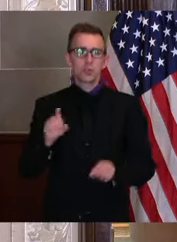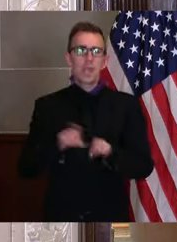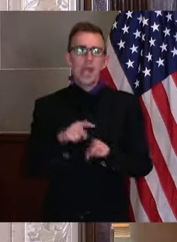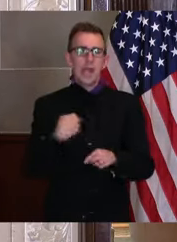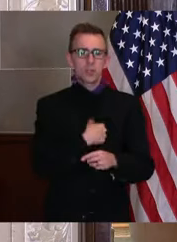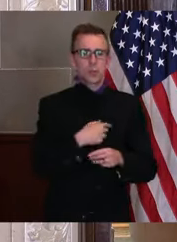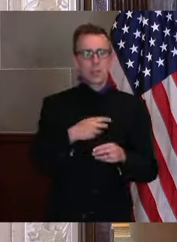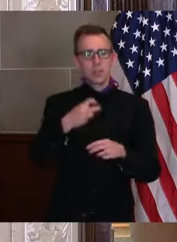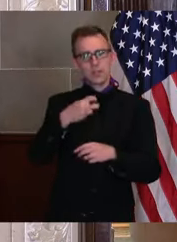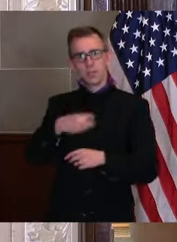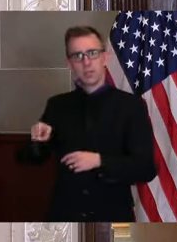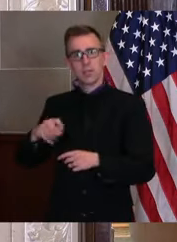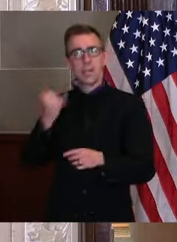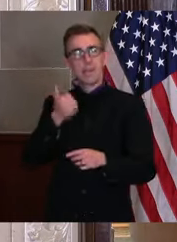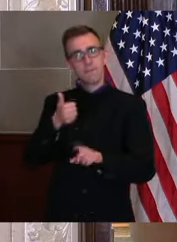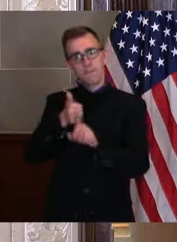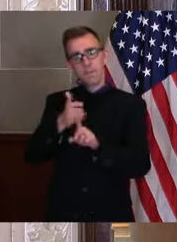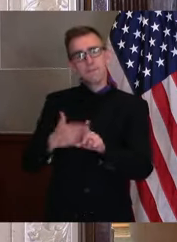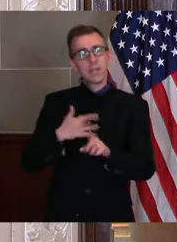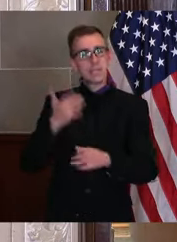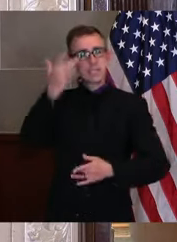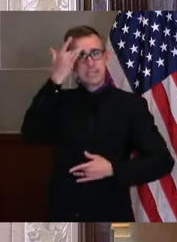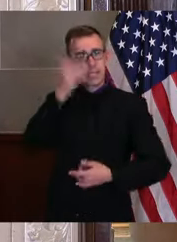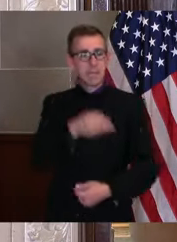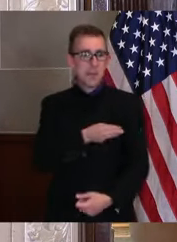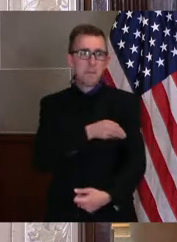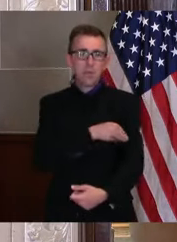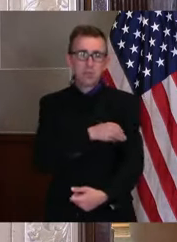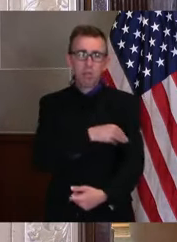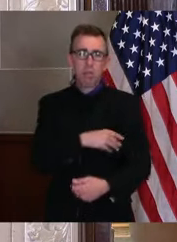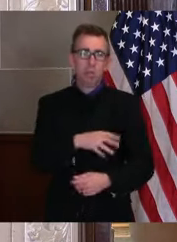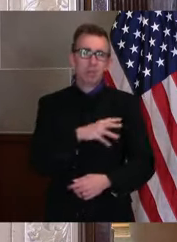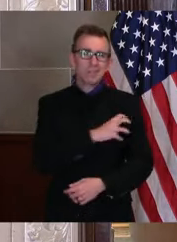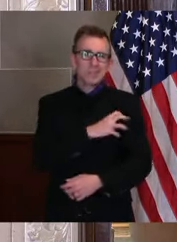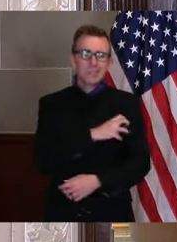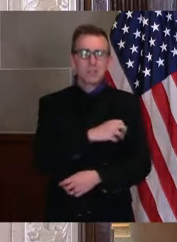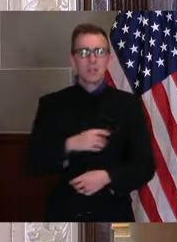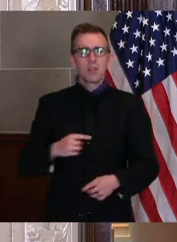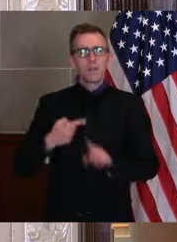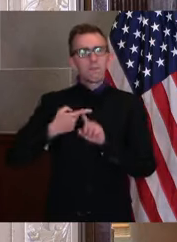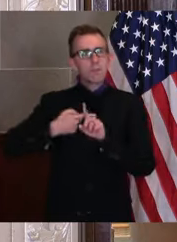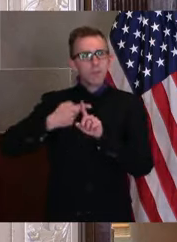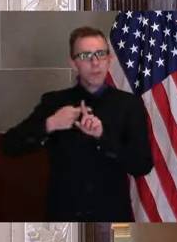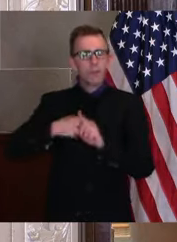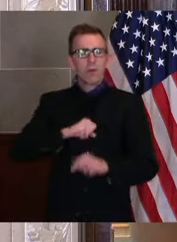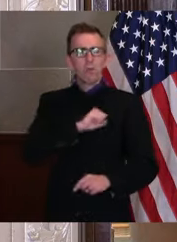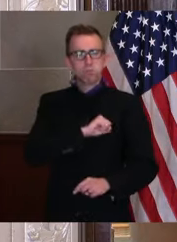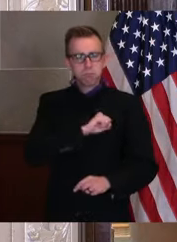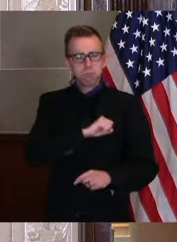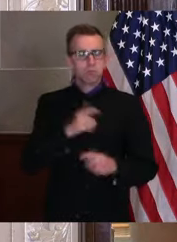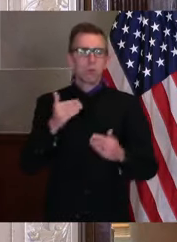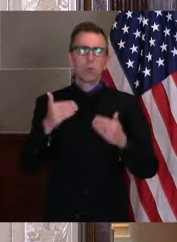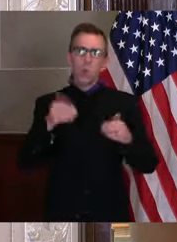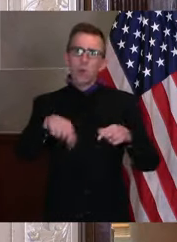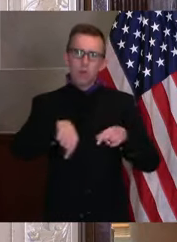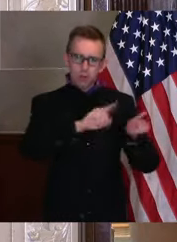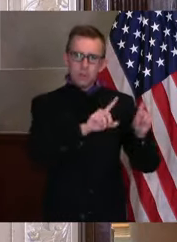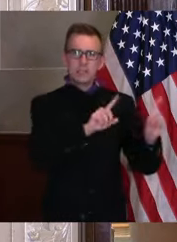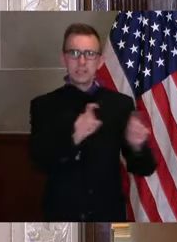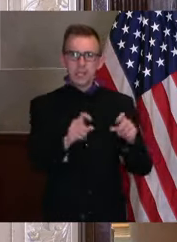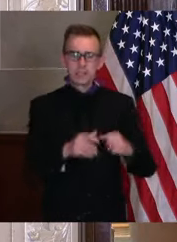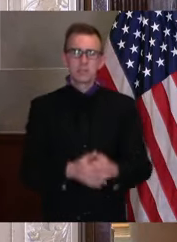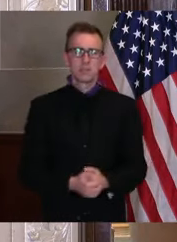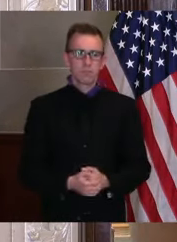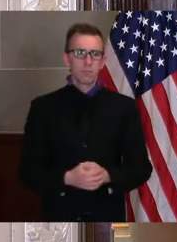this that if you have any symptoms, muscle aches, fever, cough, anything, we want you to get tested. We want